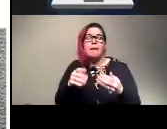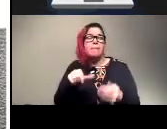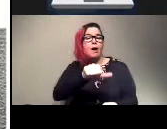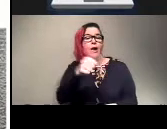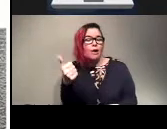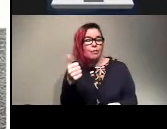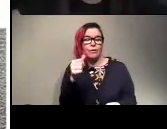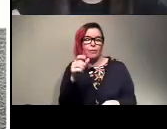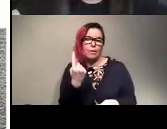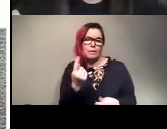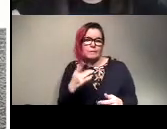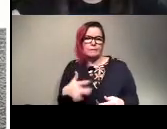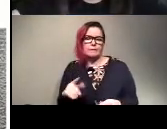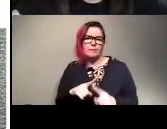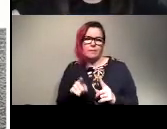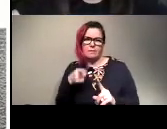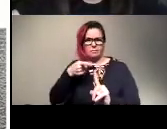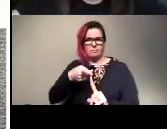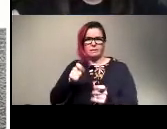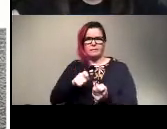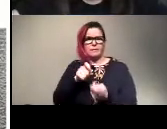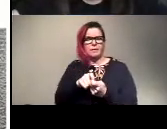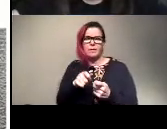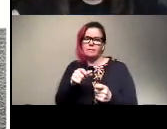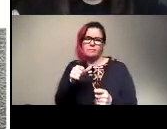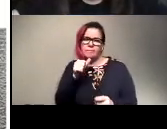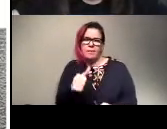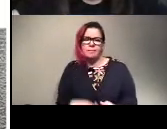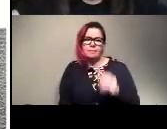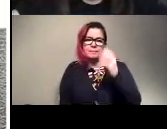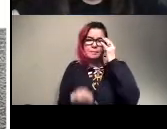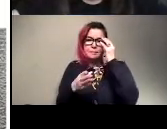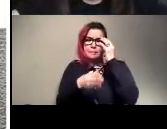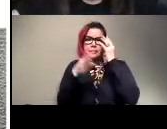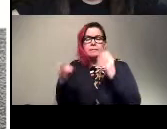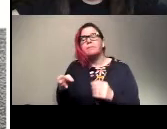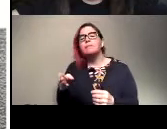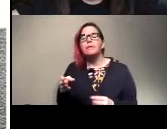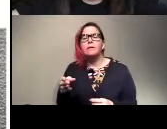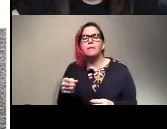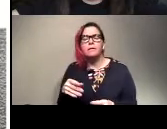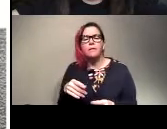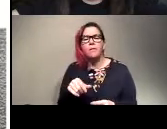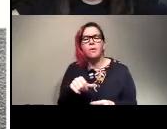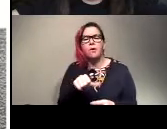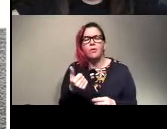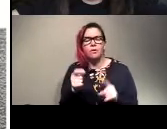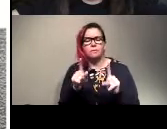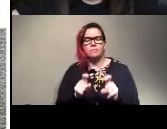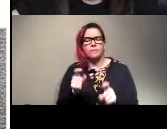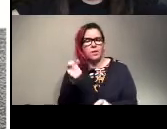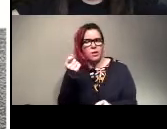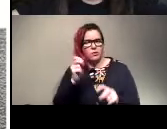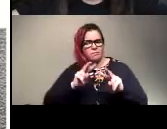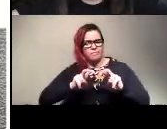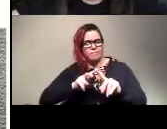but at least in this case, this one that's being tested, it's not. And then we do other things to try to understand who those microbes are, what